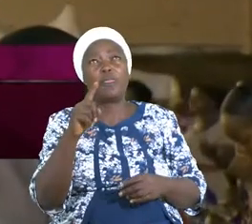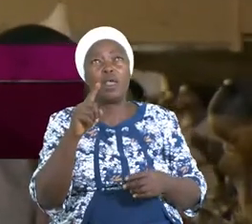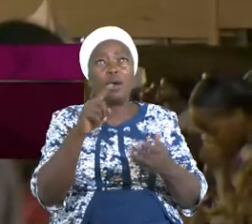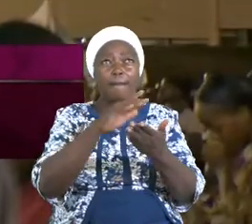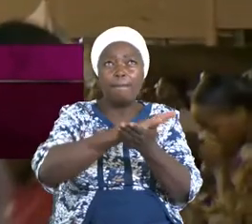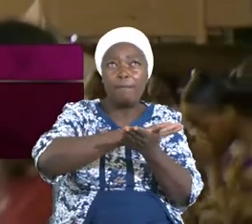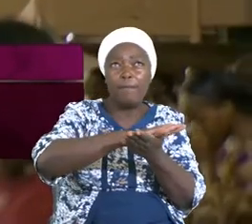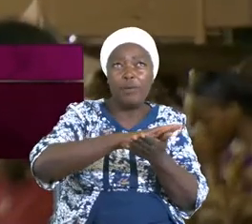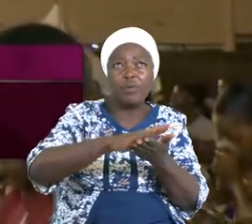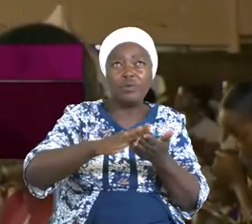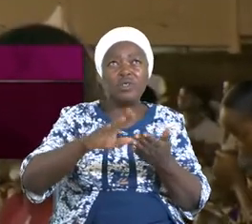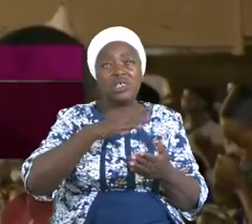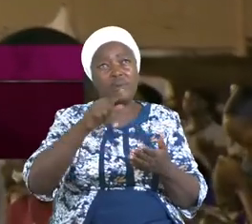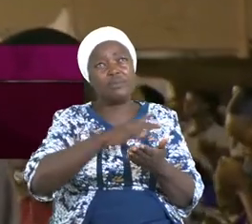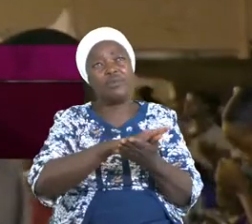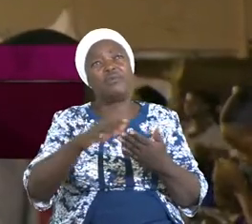and purify me now.